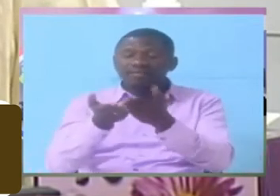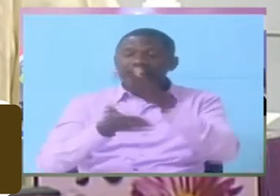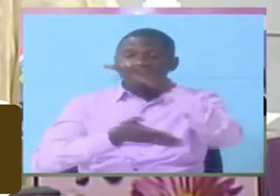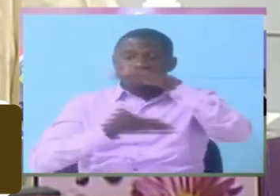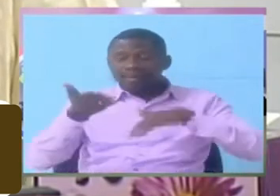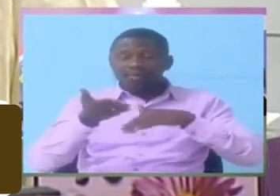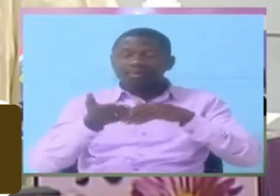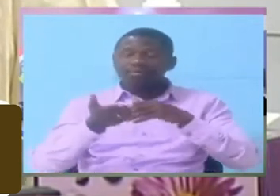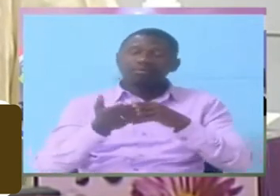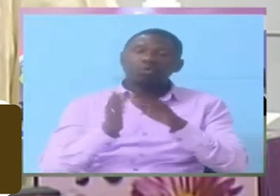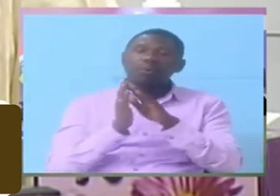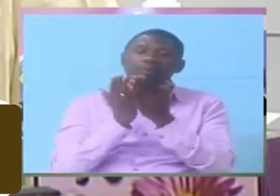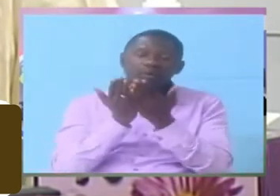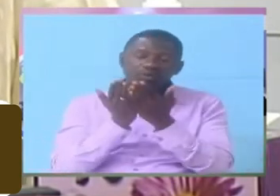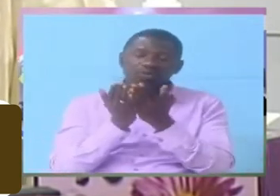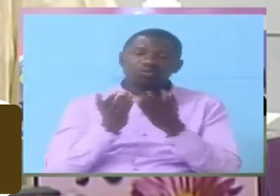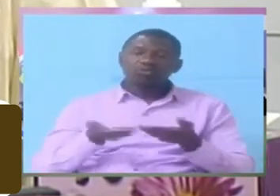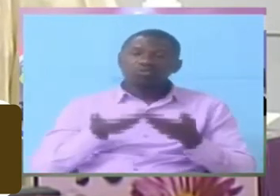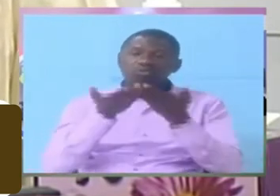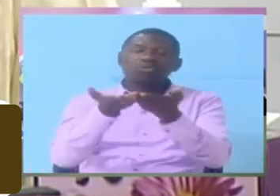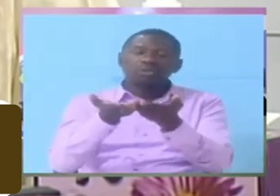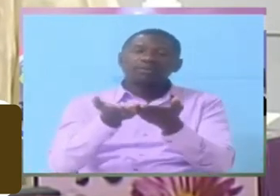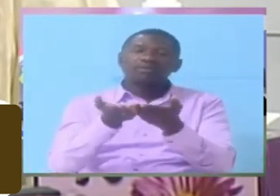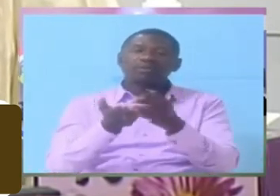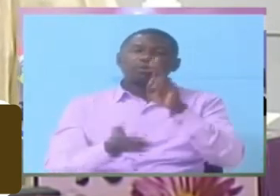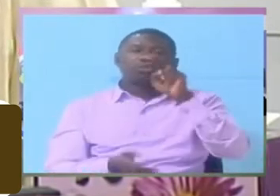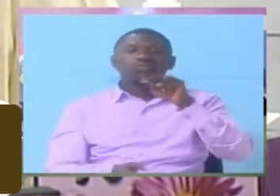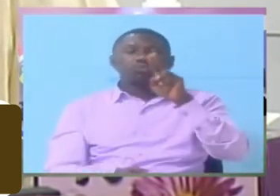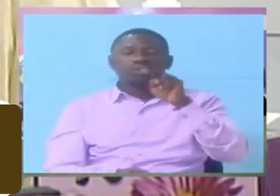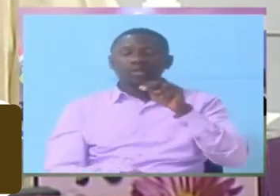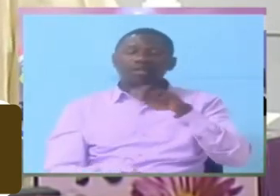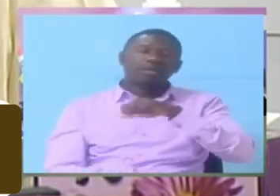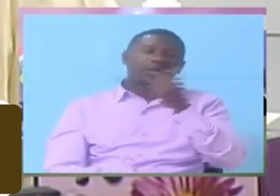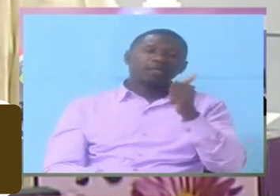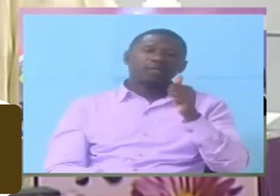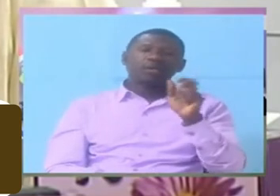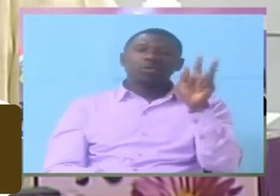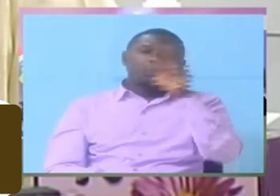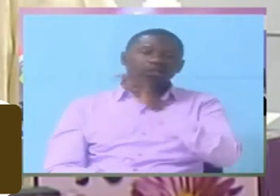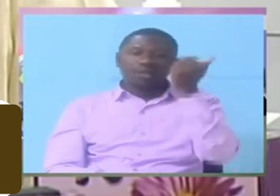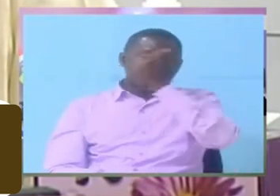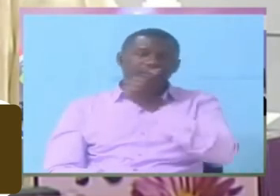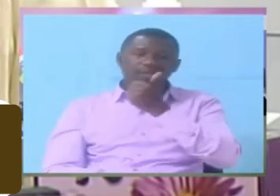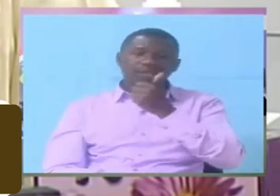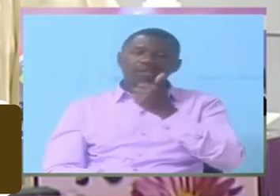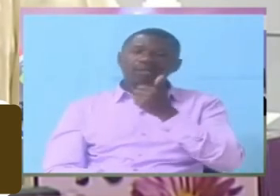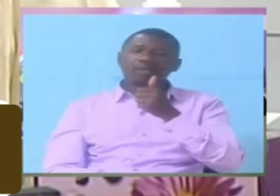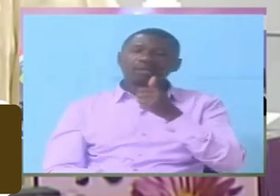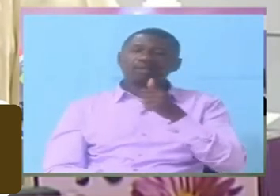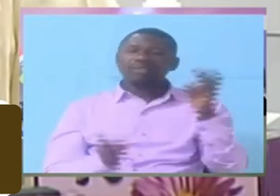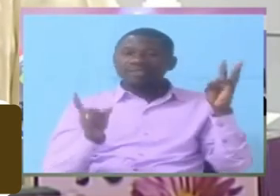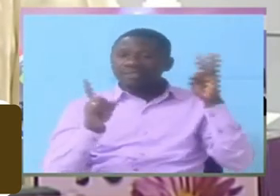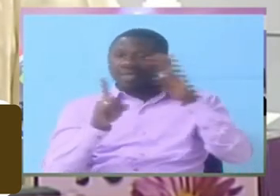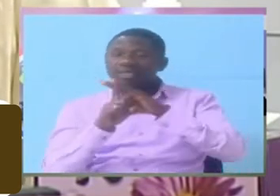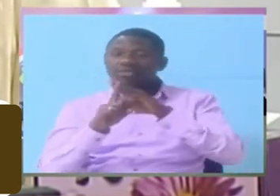the to the UN team, a UN ECOWAS team. Memo Ntela Dunotinu Wotumwekunga Kaito Lubundin